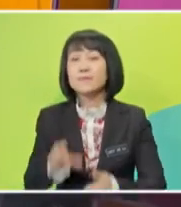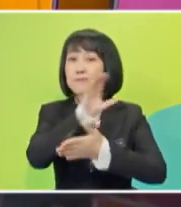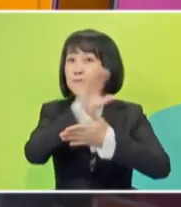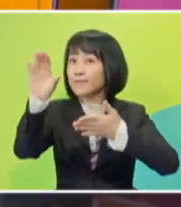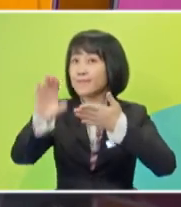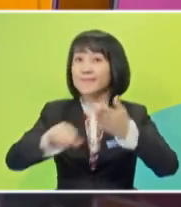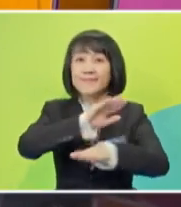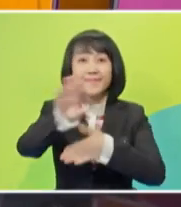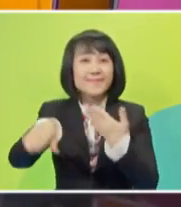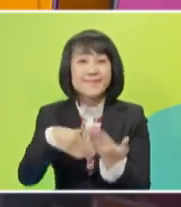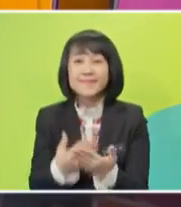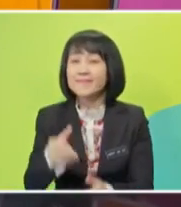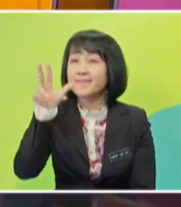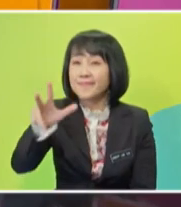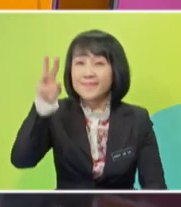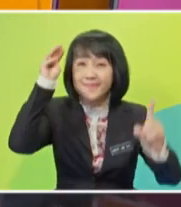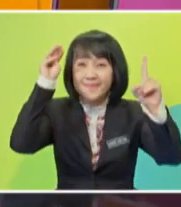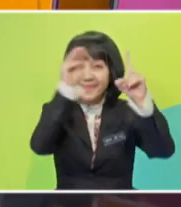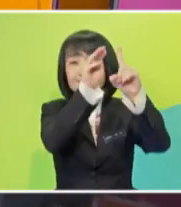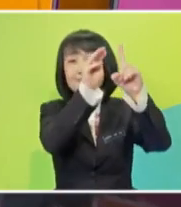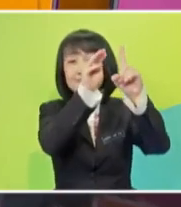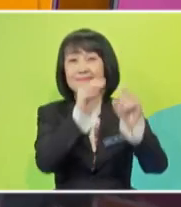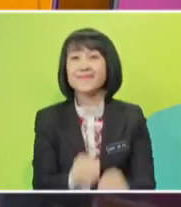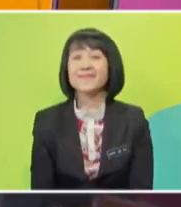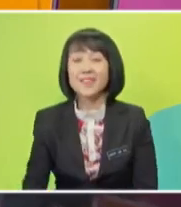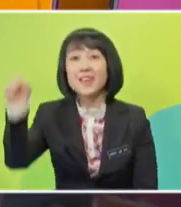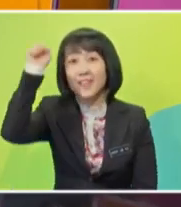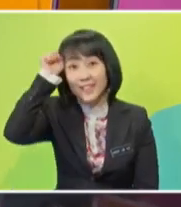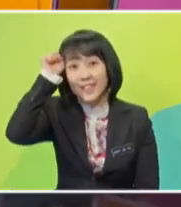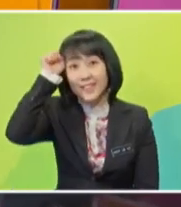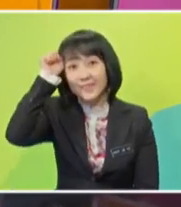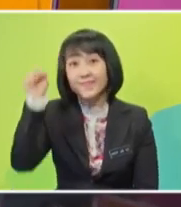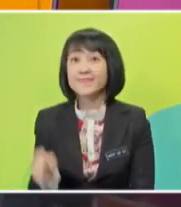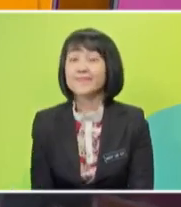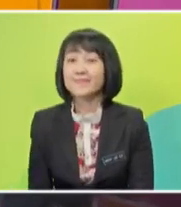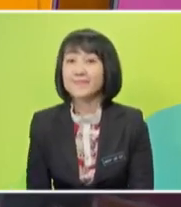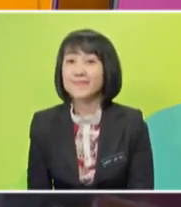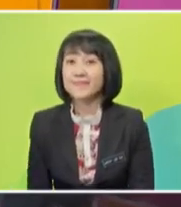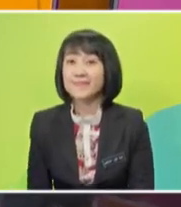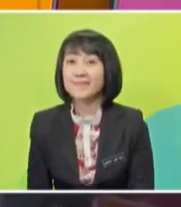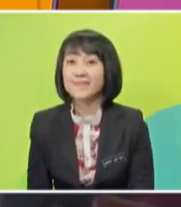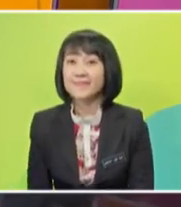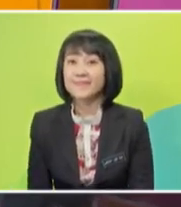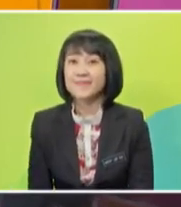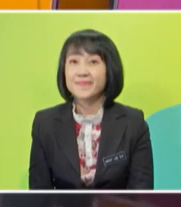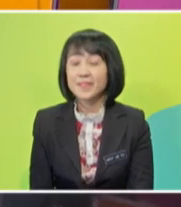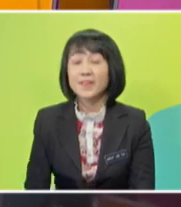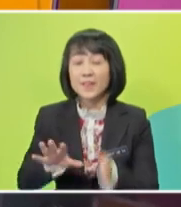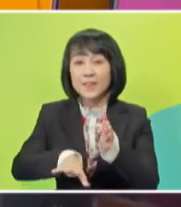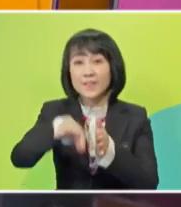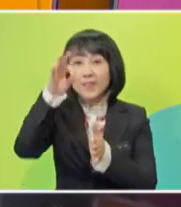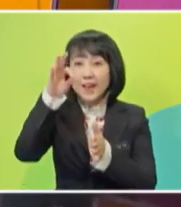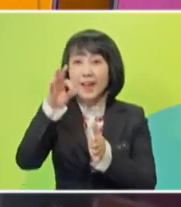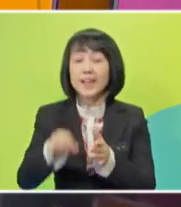completed all the three missions. And Sean, yes, if you, let's say, if you want to find extra enrichment activities, yep,